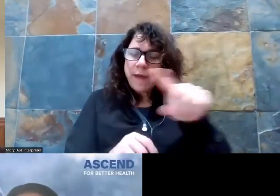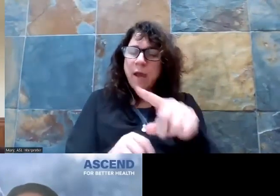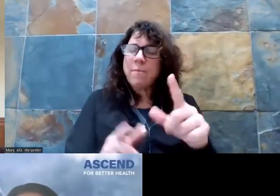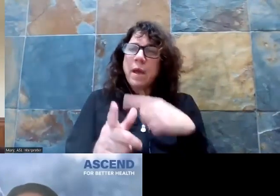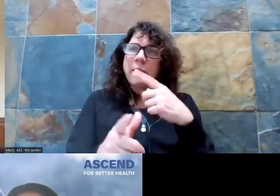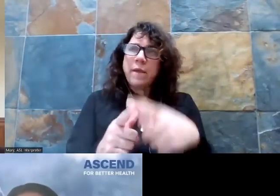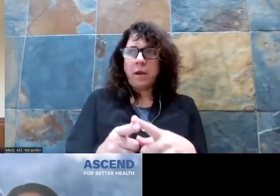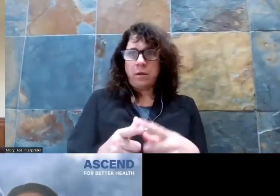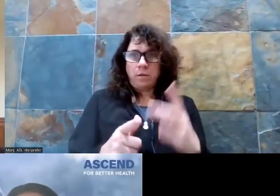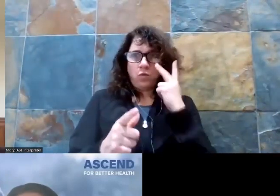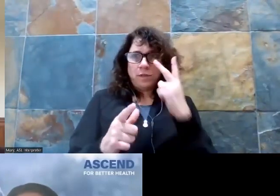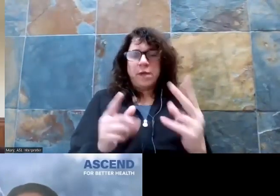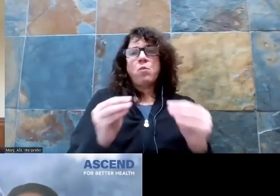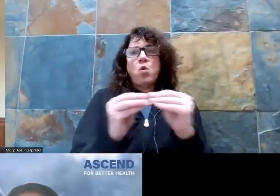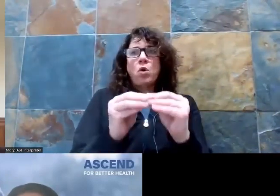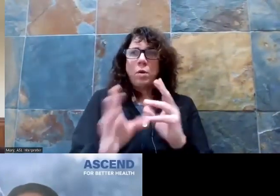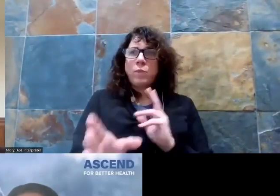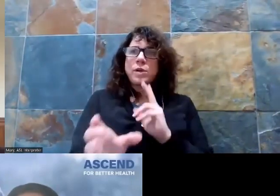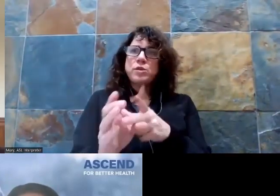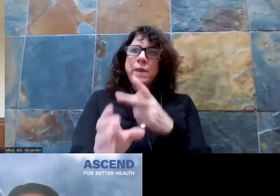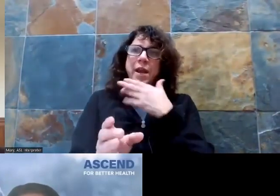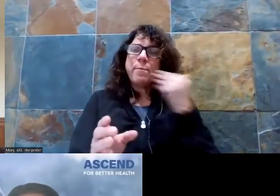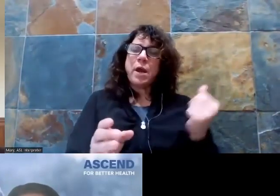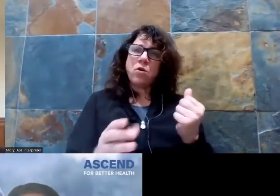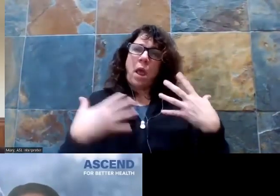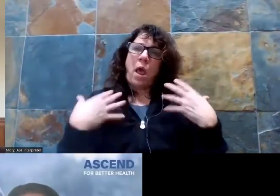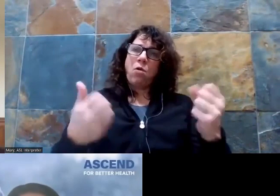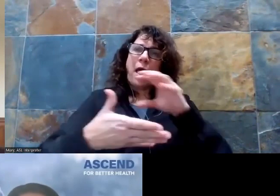see greater participation and we'll see better health outcomes.